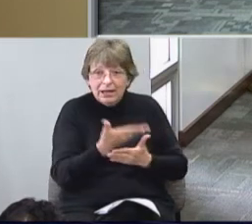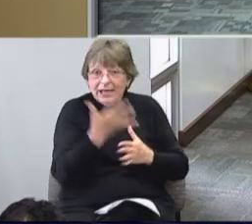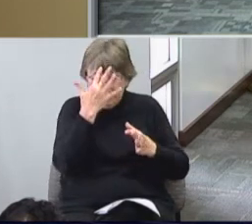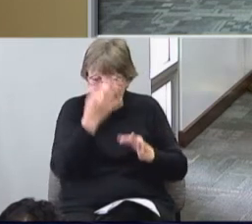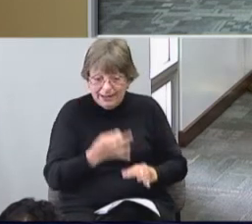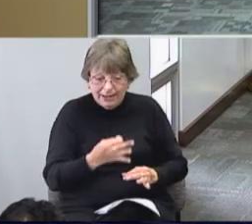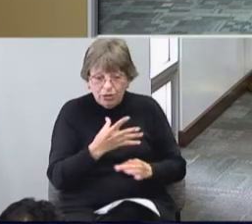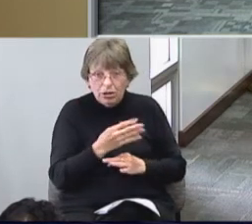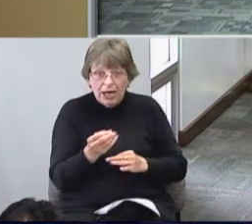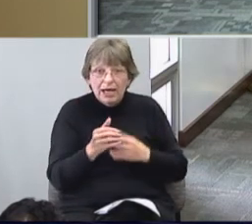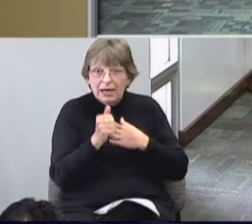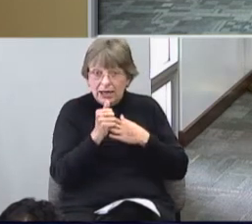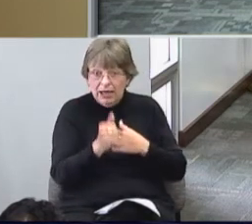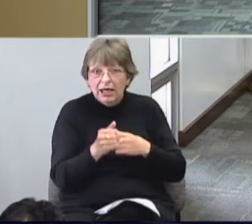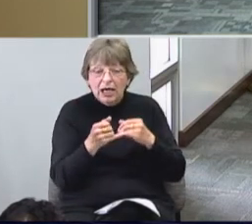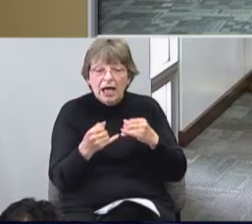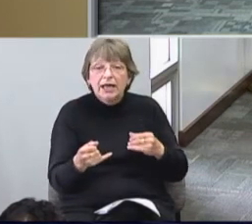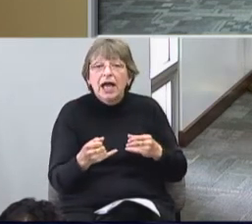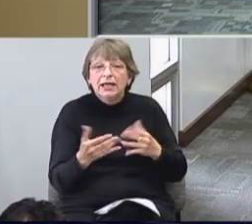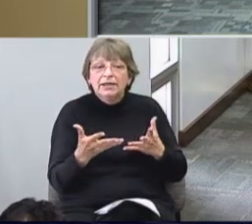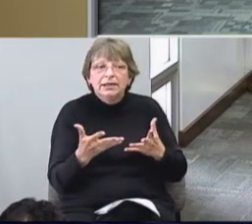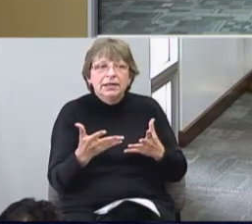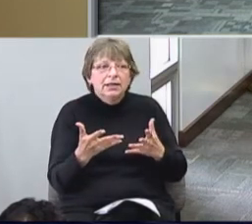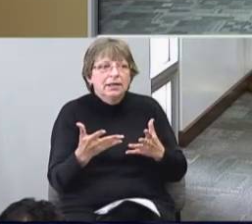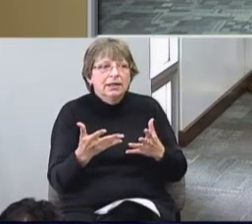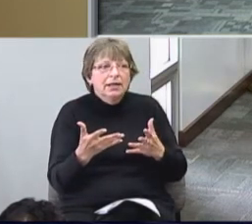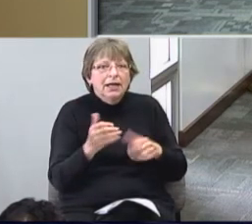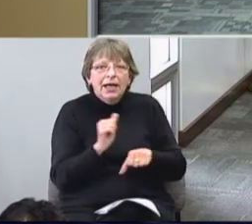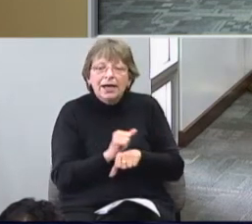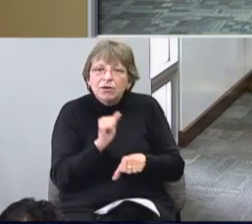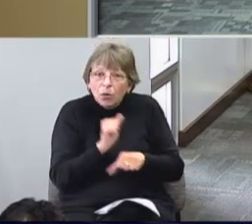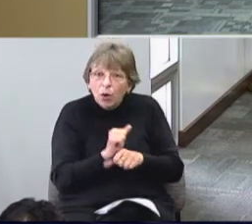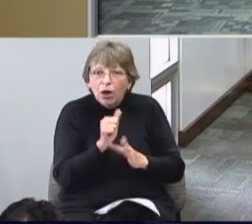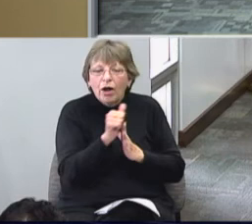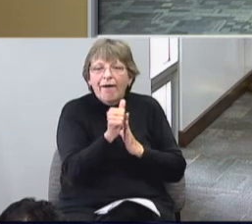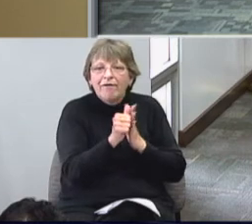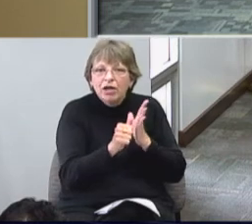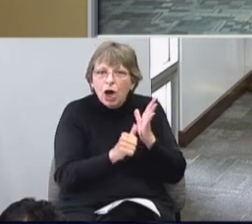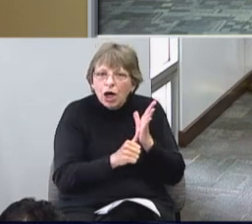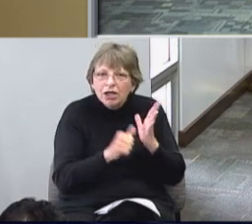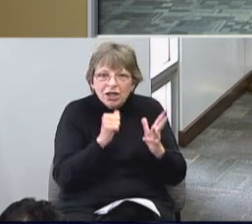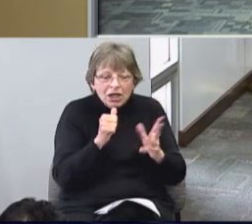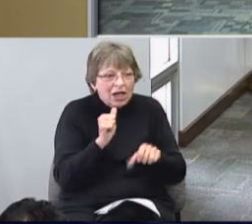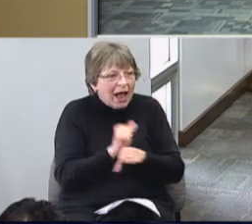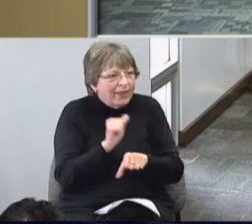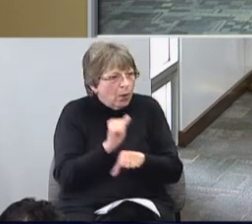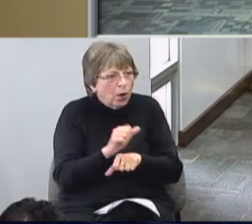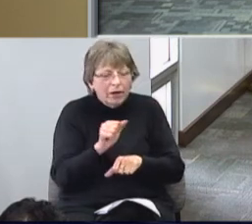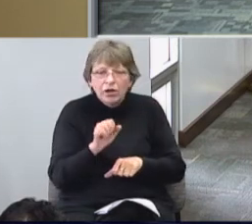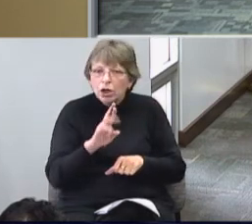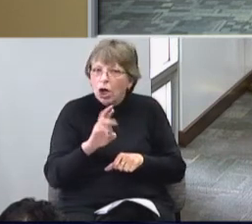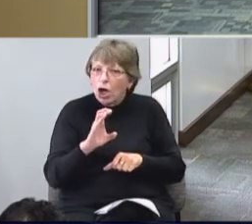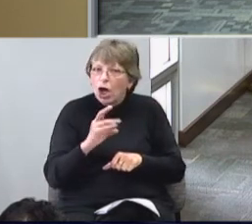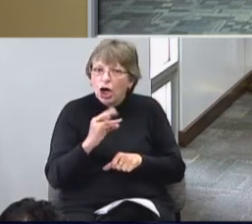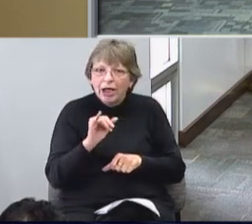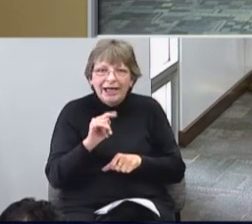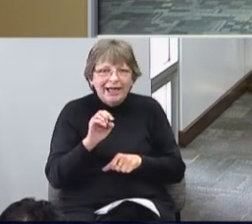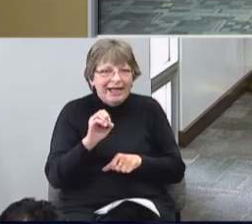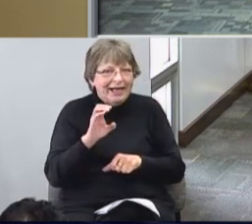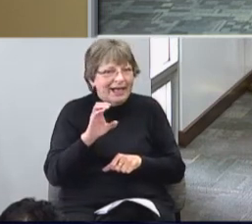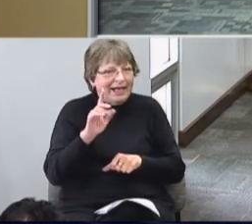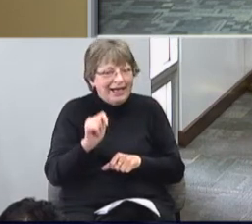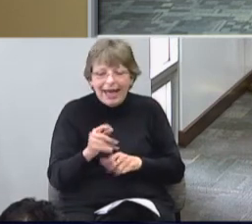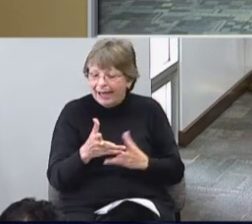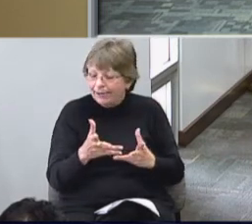the guidelines, it's the work of an artist, not the work of an architect or engineer or a